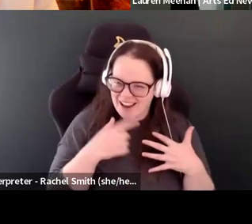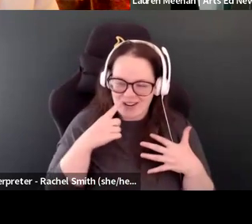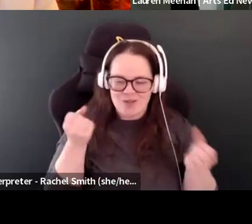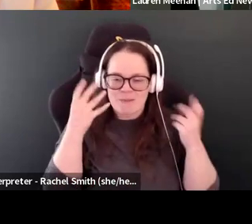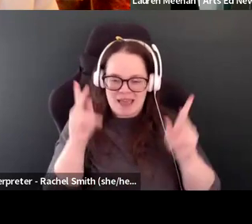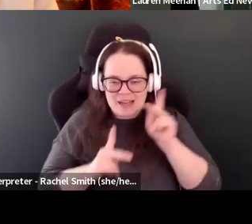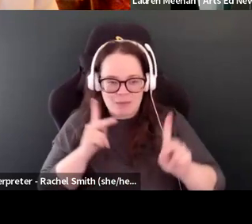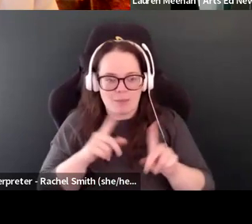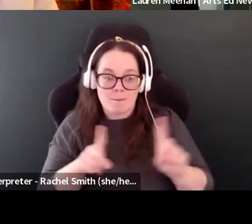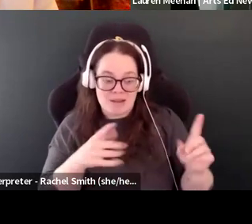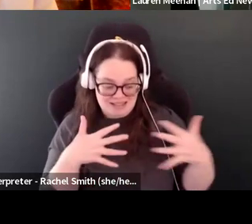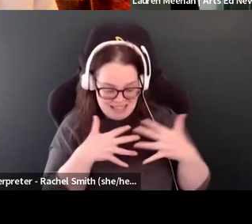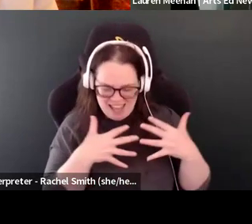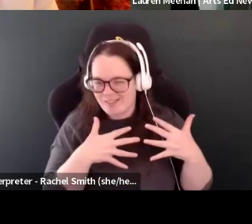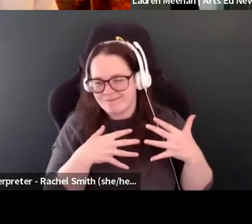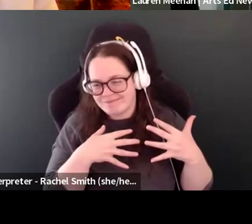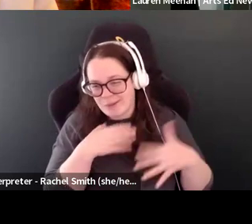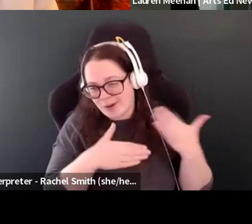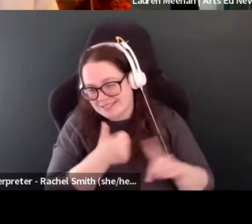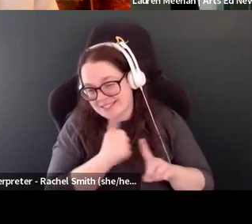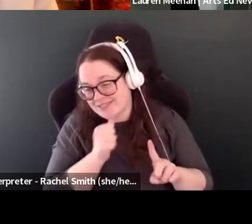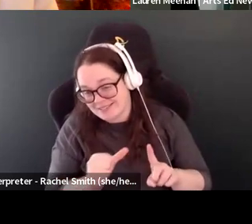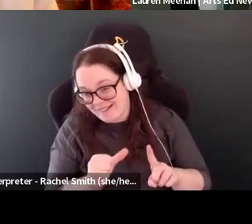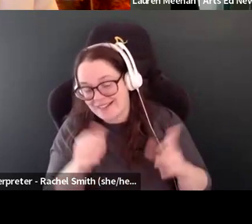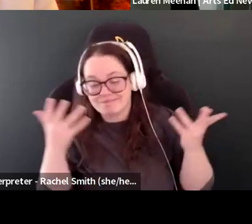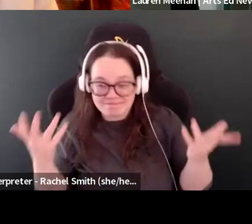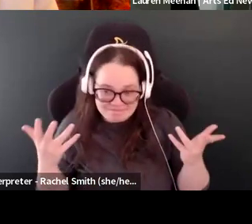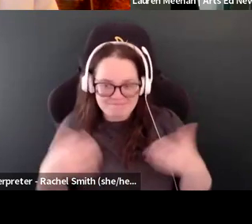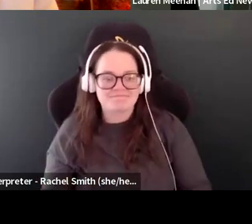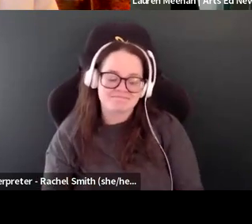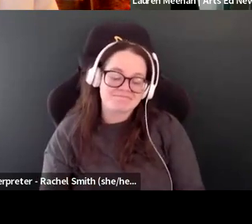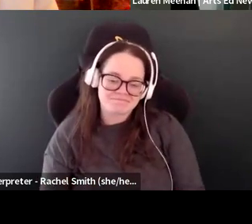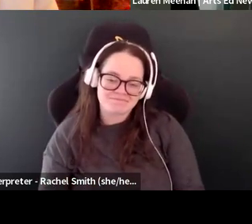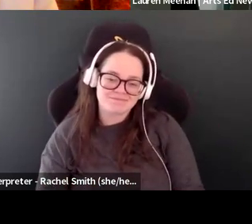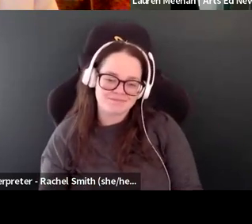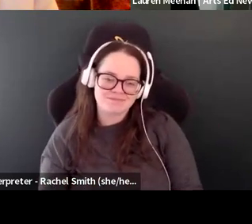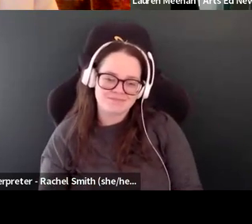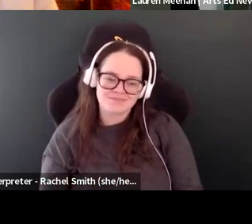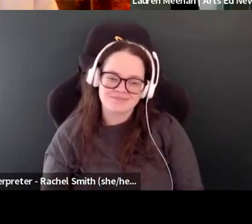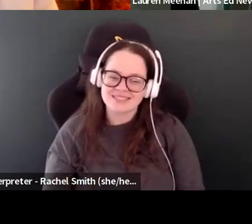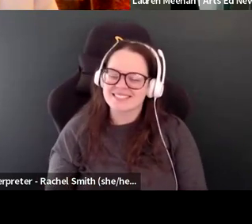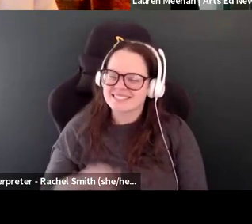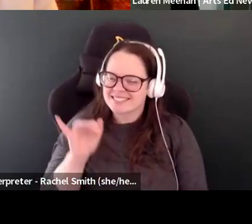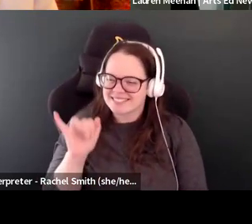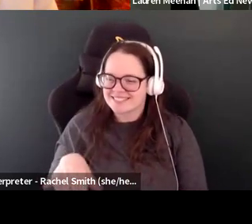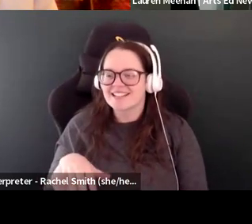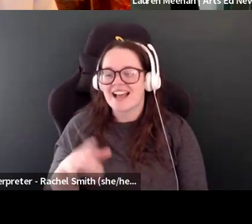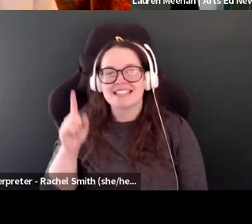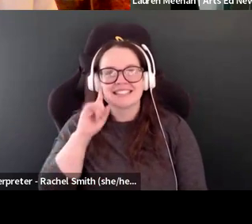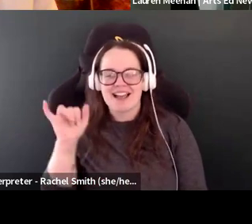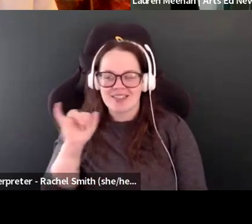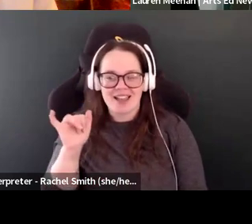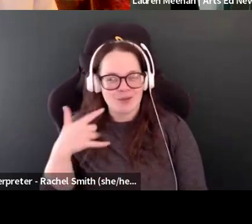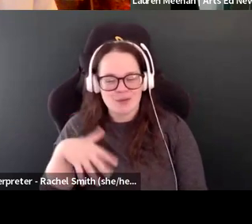and it really is not an intimidating process. So yeah. Those sound like words of